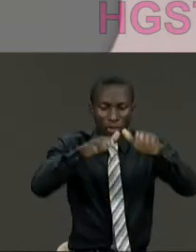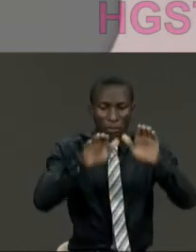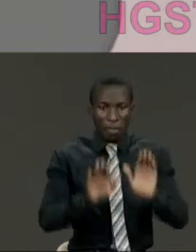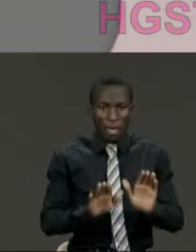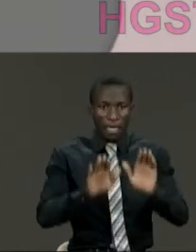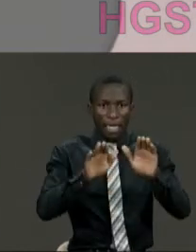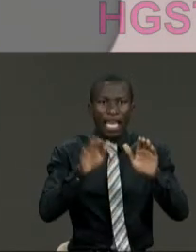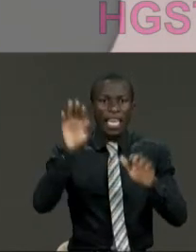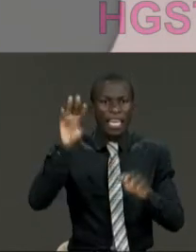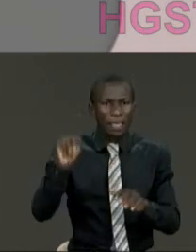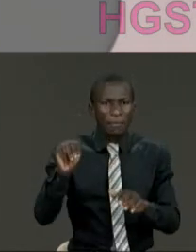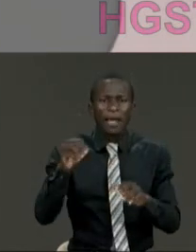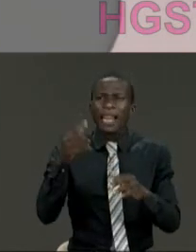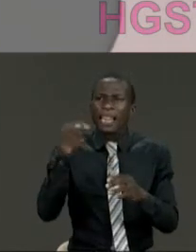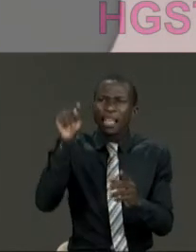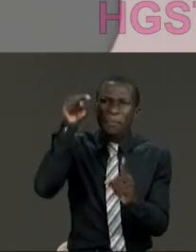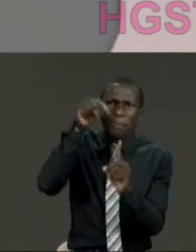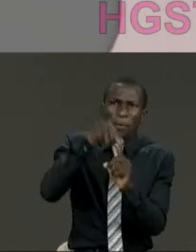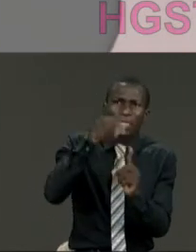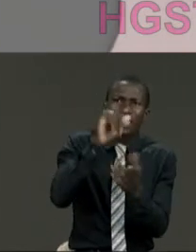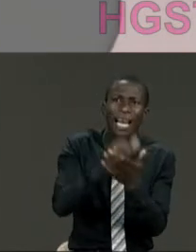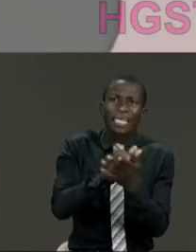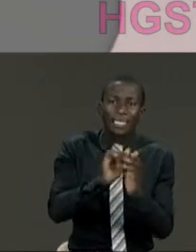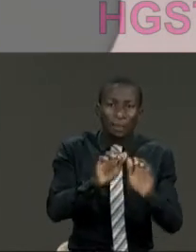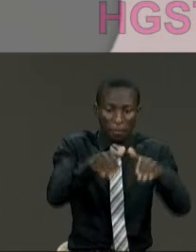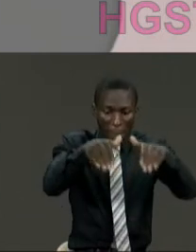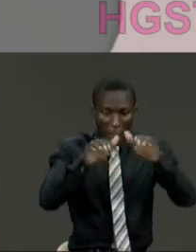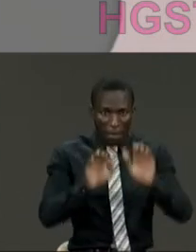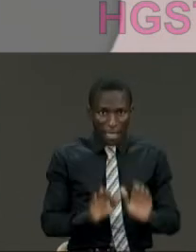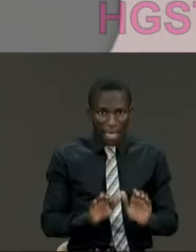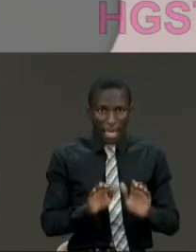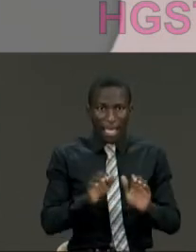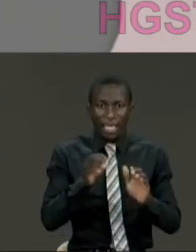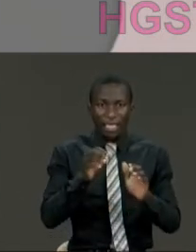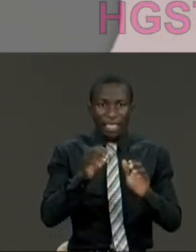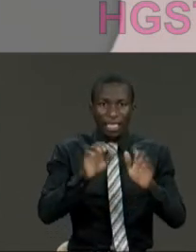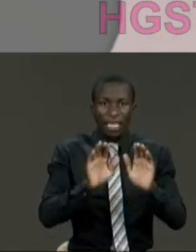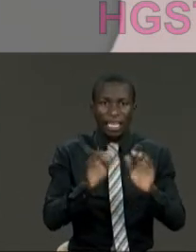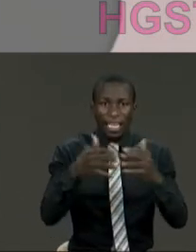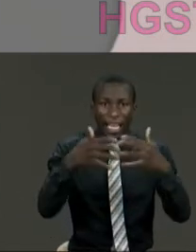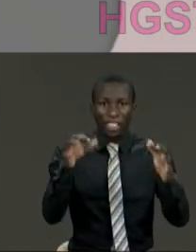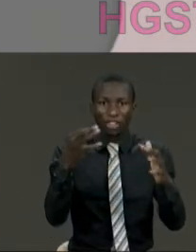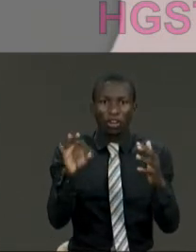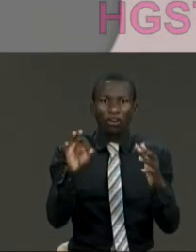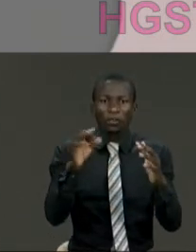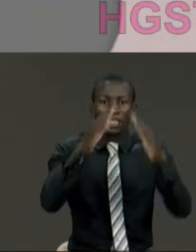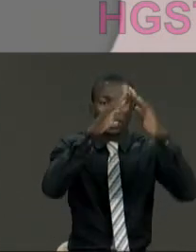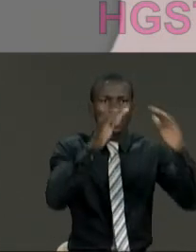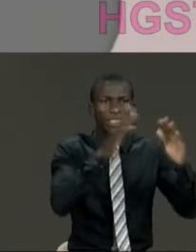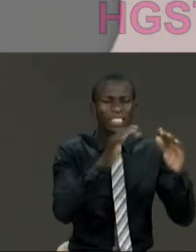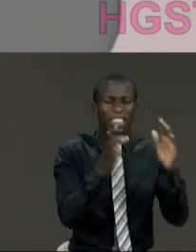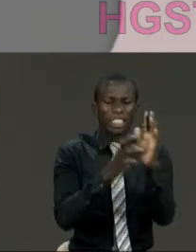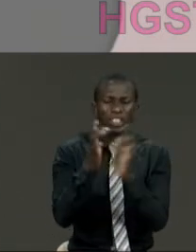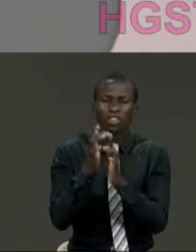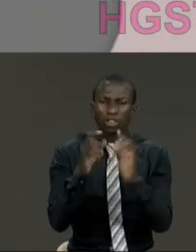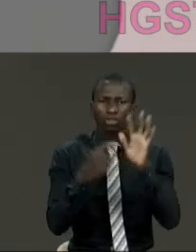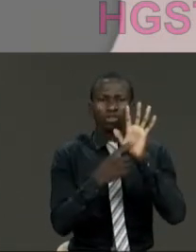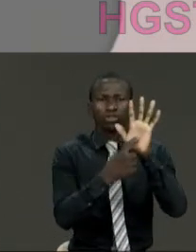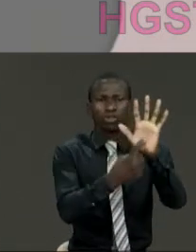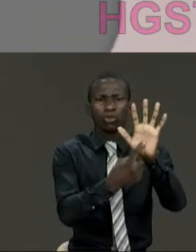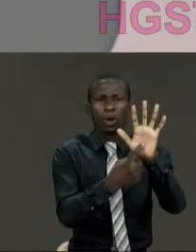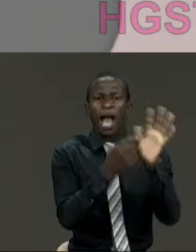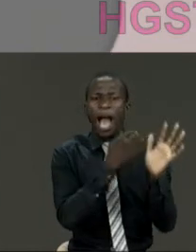point that they are at the gate of the burial ground or gate of the city, Jesus Christ shoot forth and touch the coffin